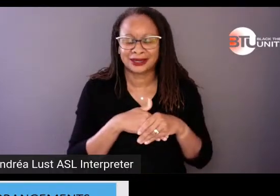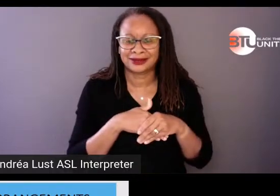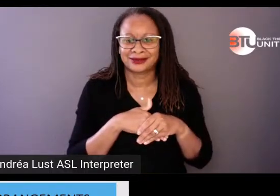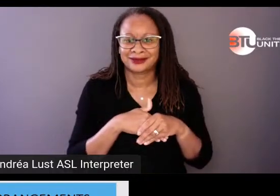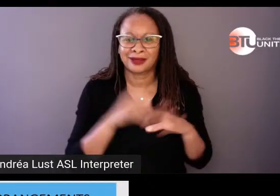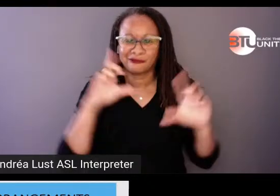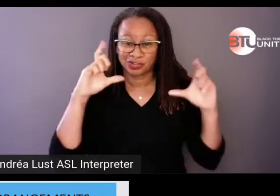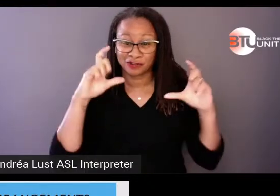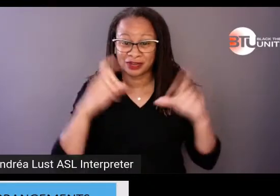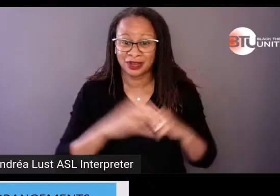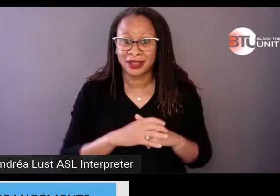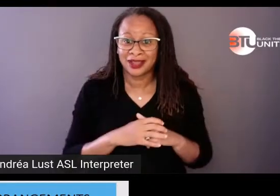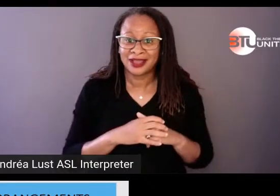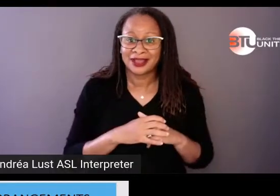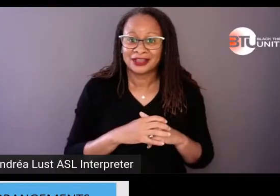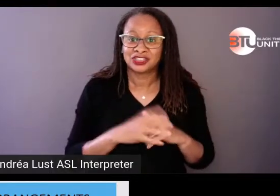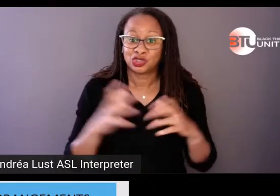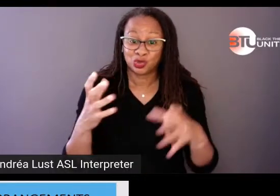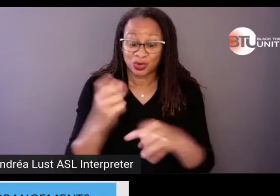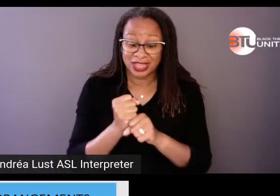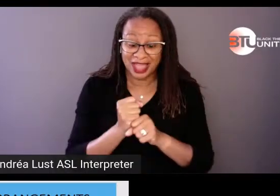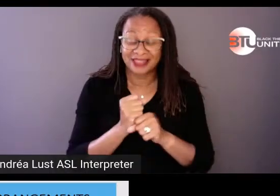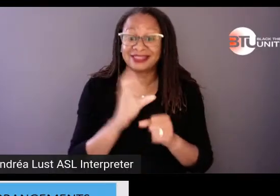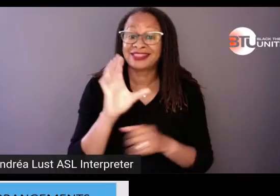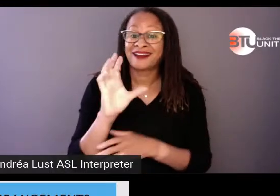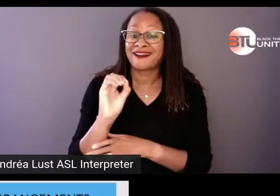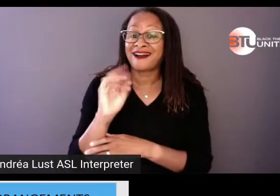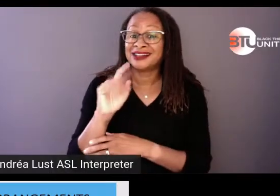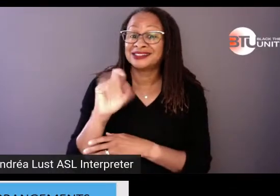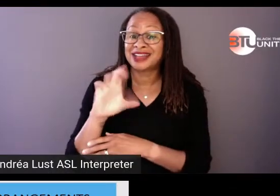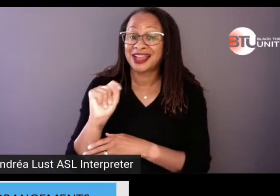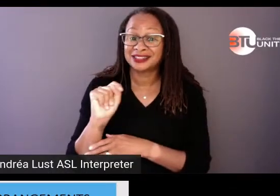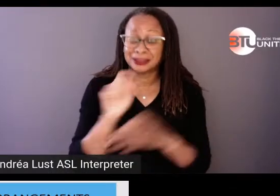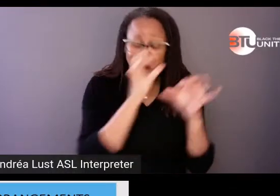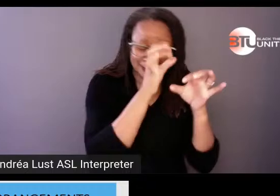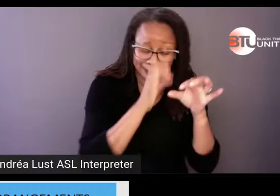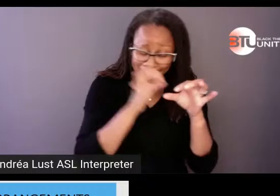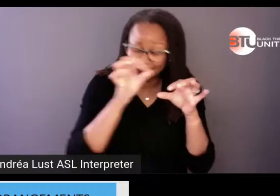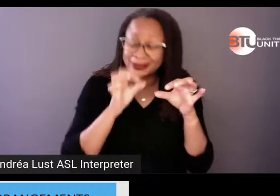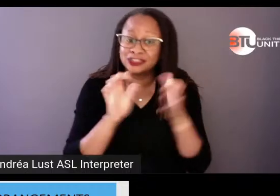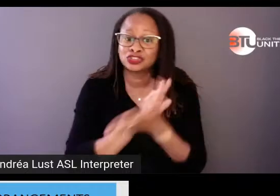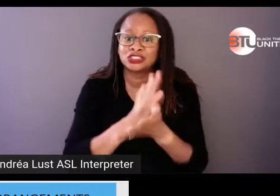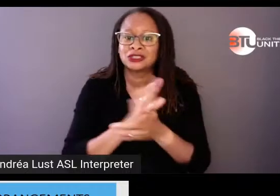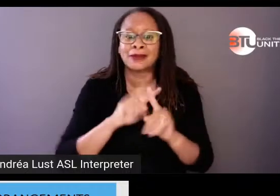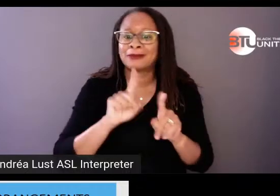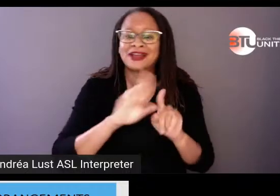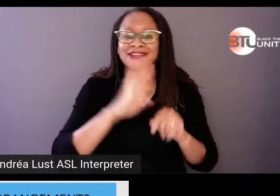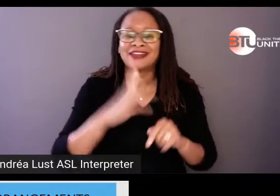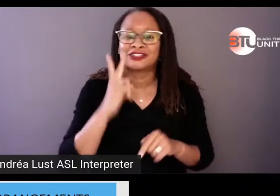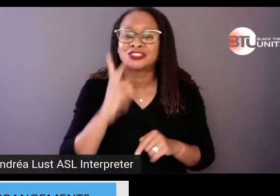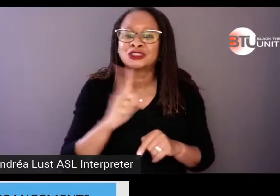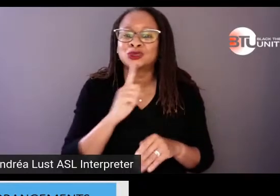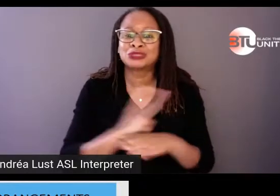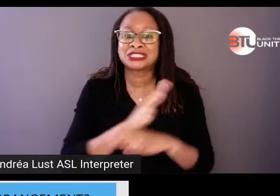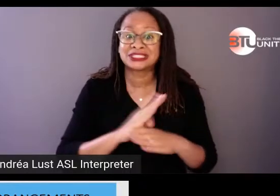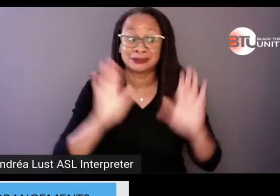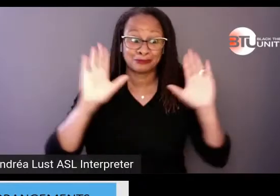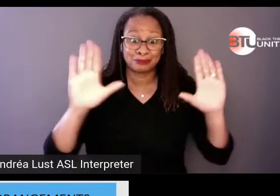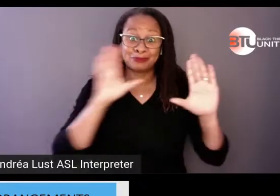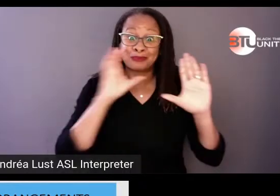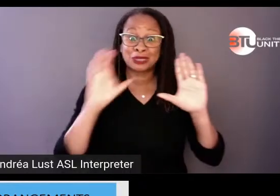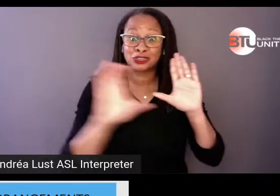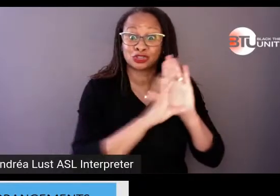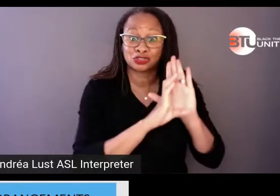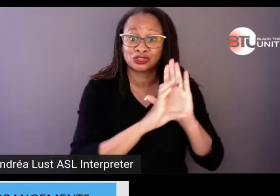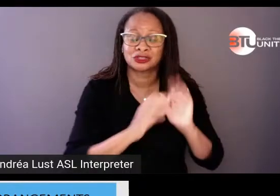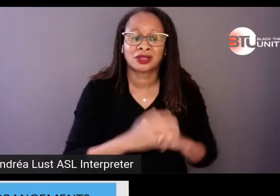you get the contact sheets, but you never get the actual photos, or they shoot them and maybe